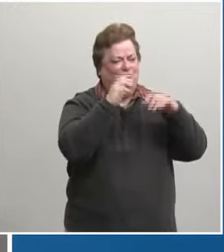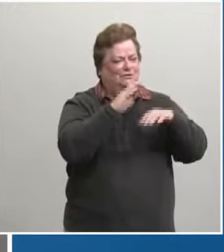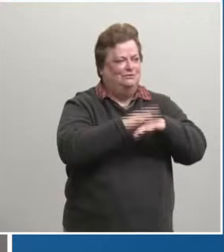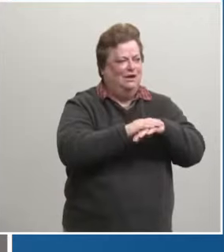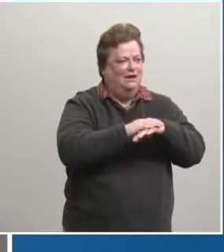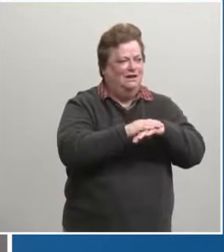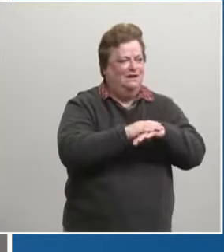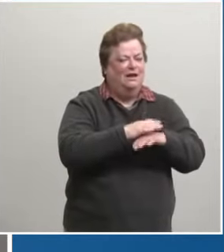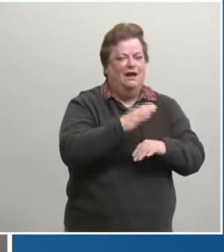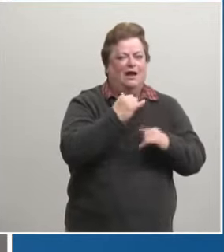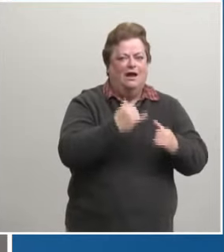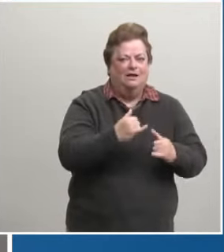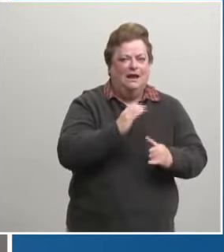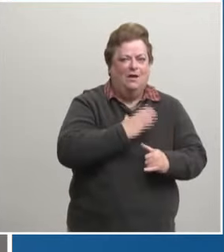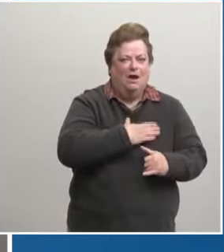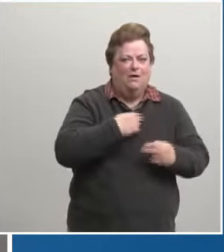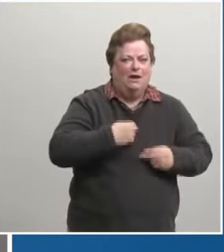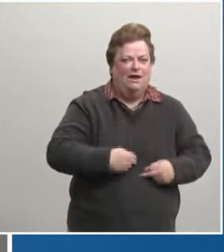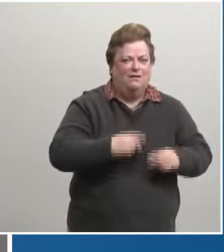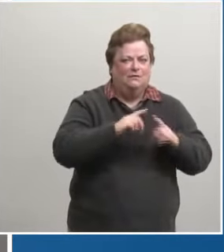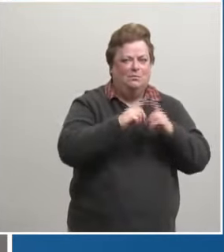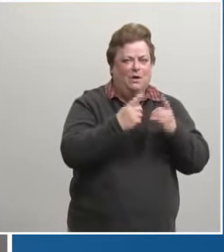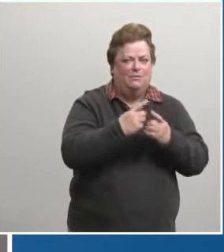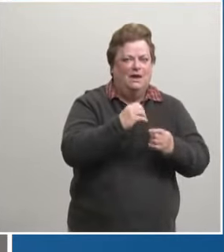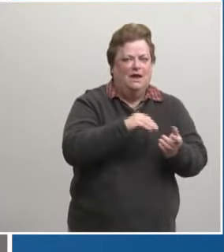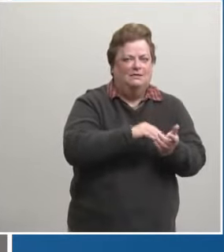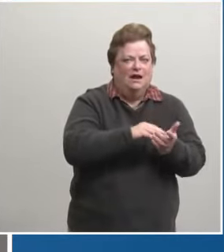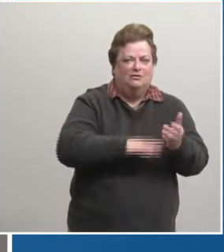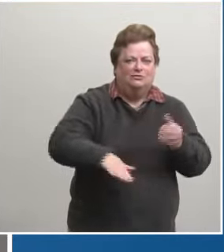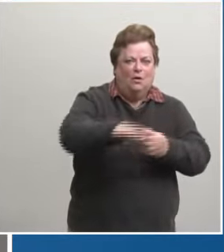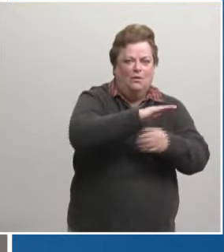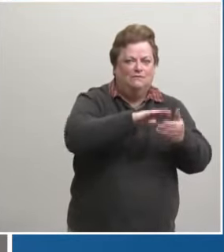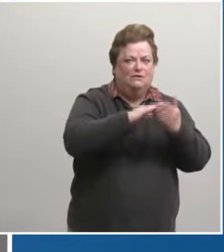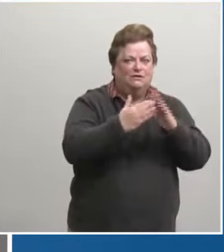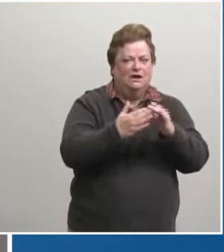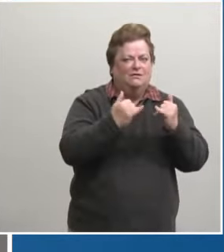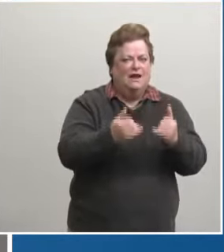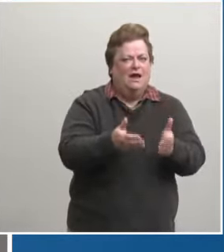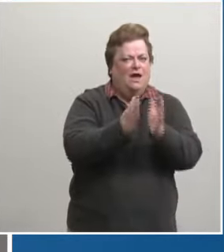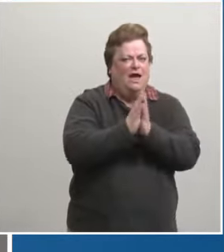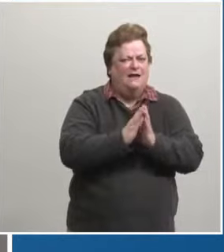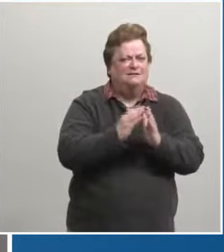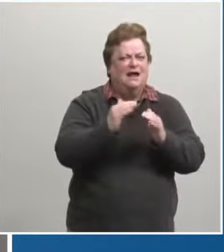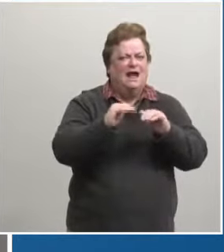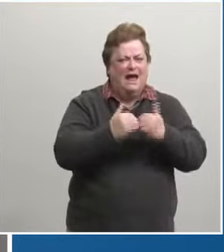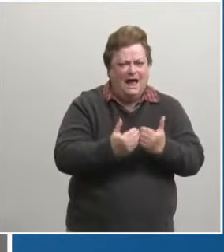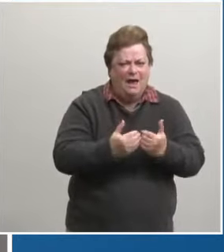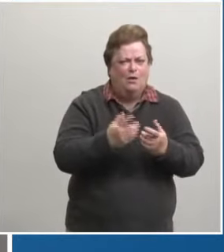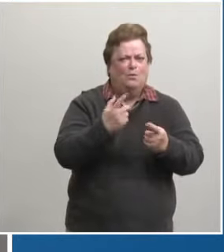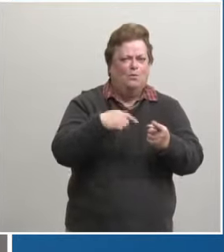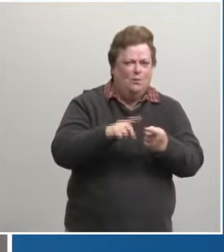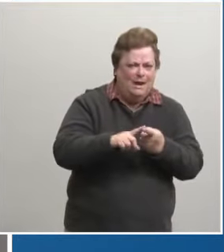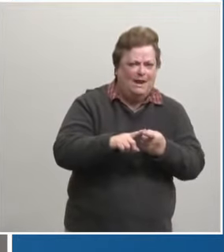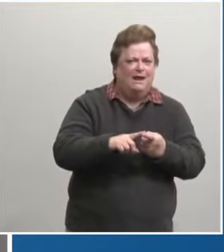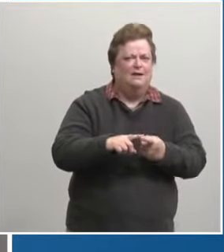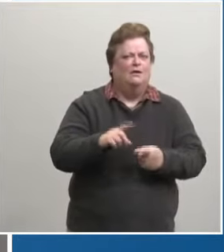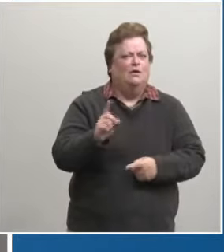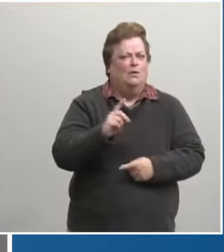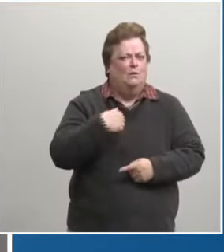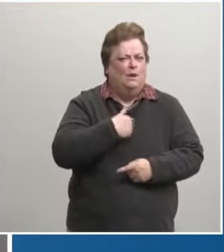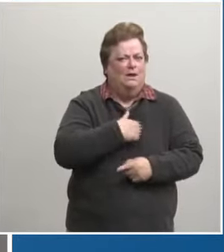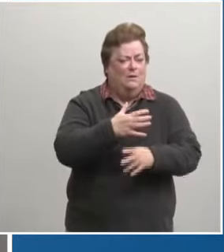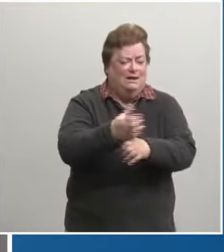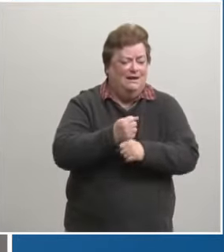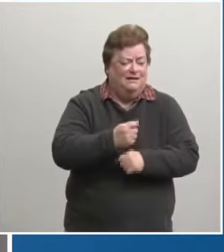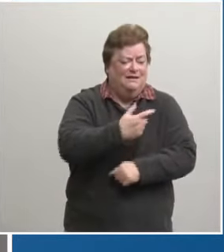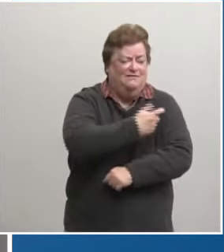office, our health department, and doctors all over town to ask how and when and where they can